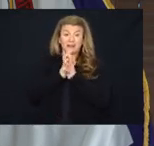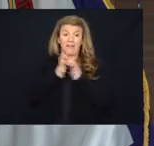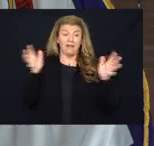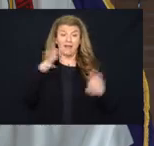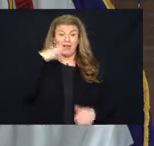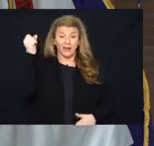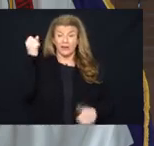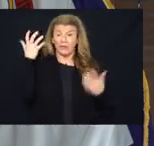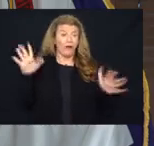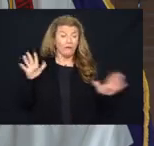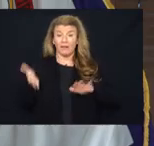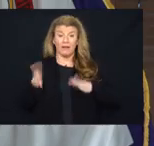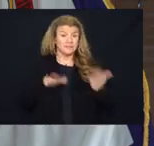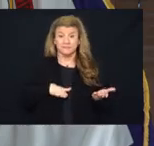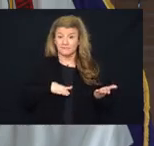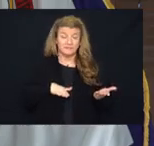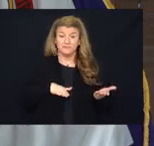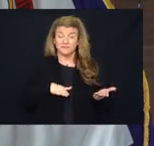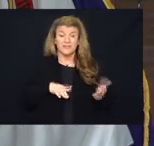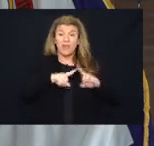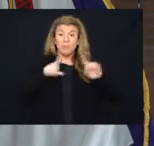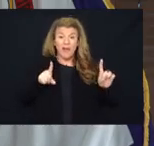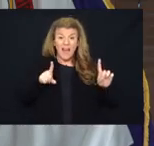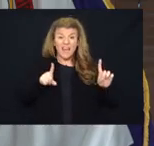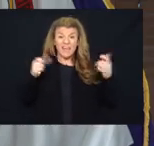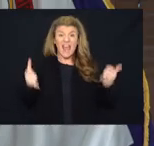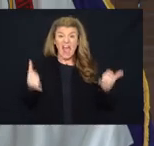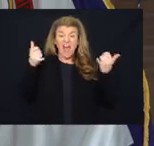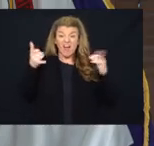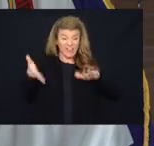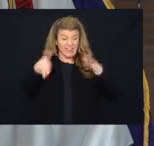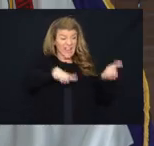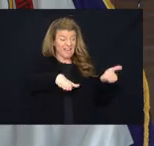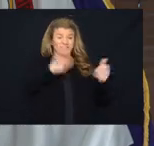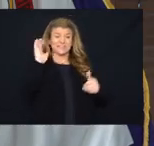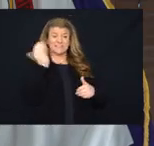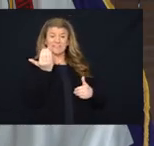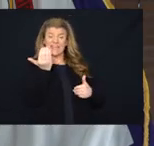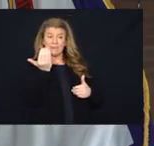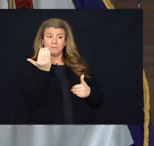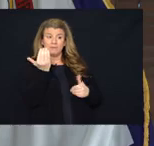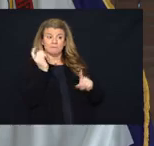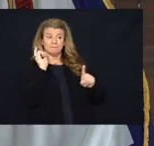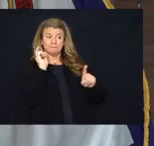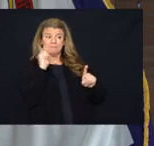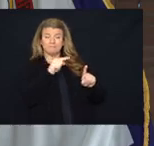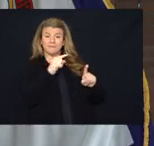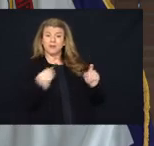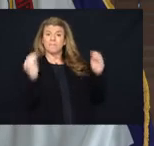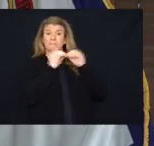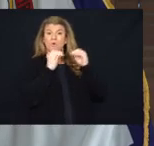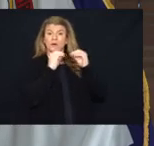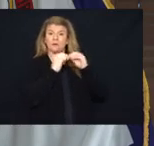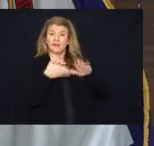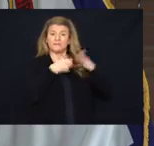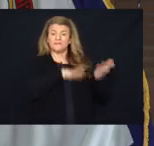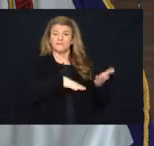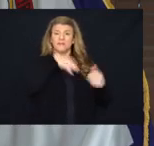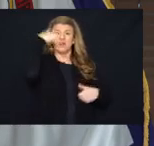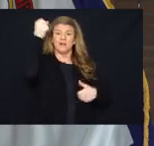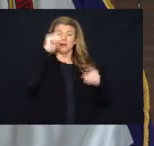we've already lost. But all of a sudden, the deaths seem like to be growing with our elderly people